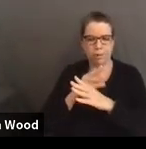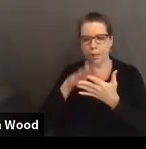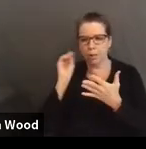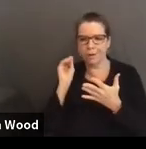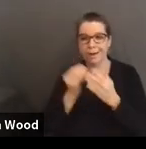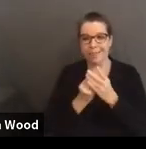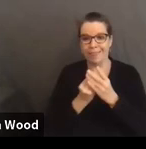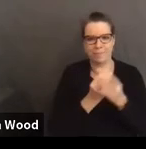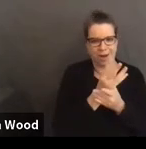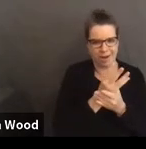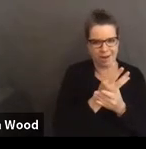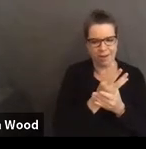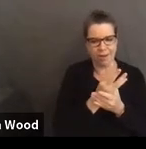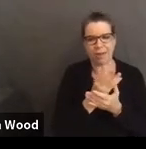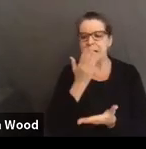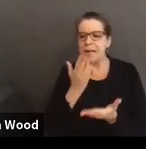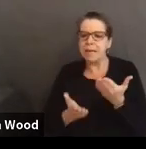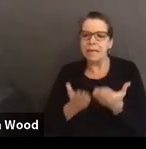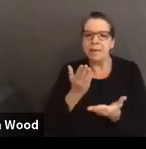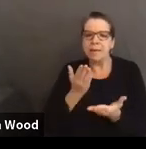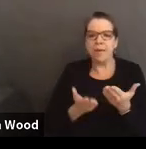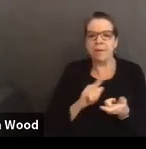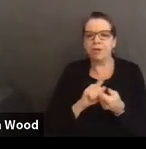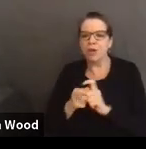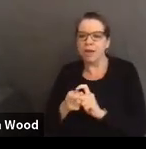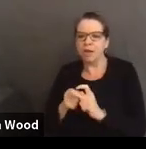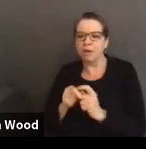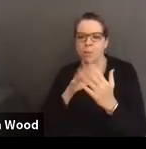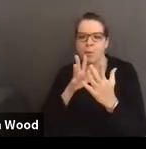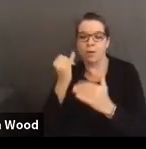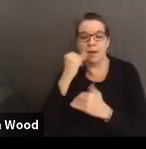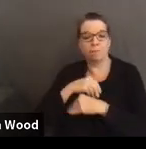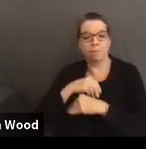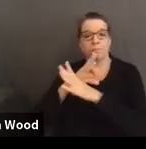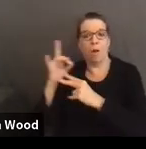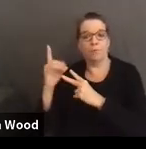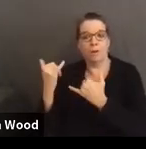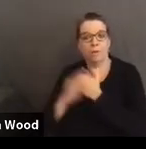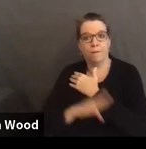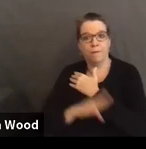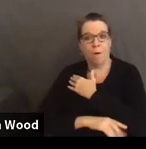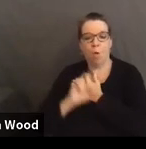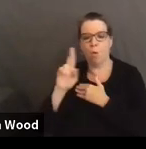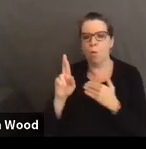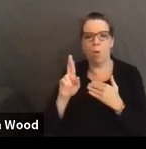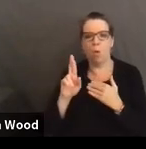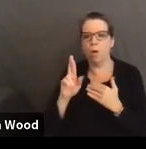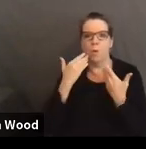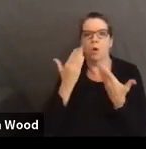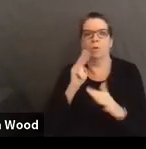spring that may inform our approach if we have a distance option this fall or some uncertain